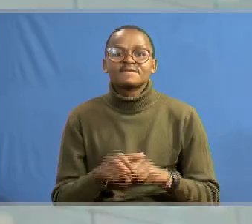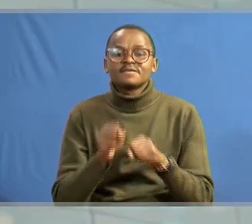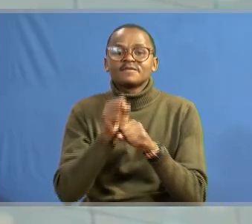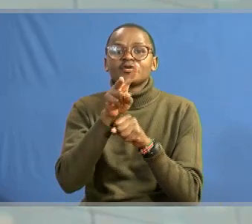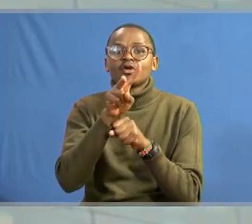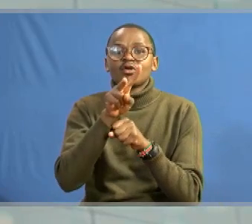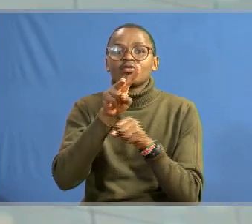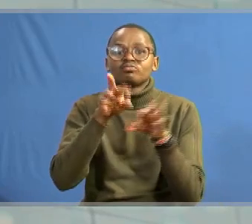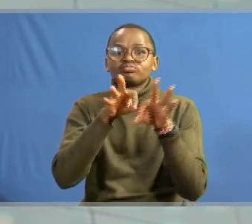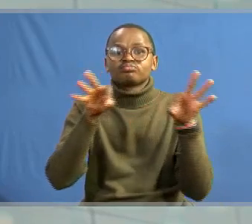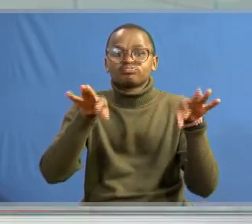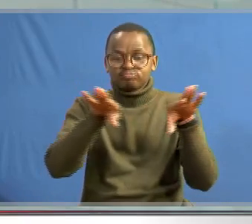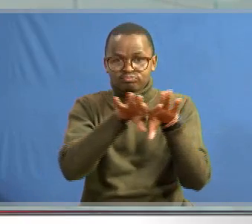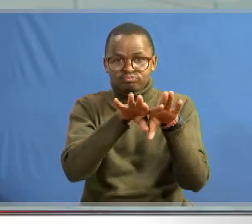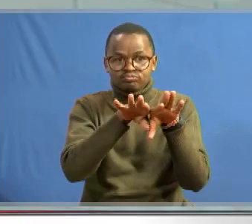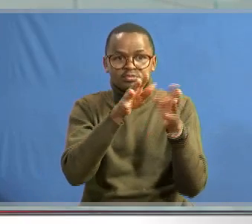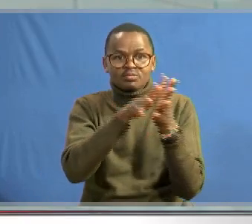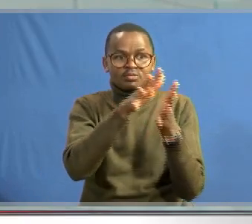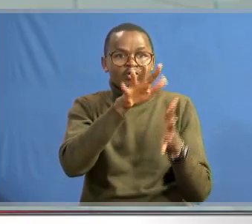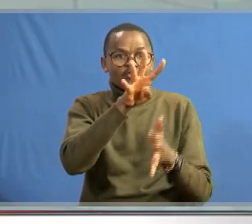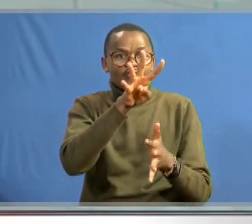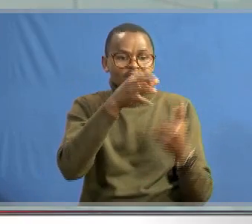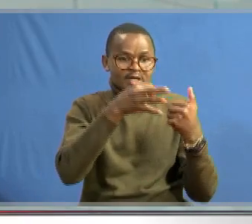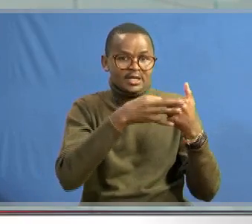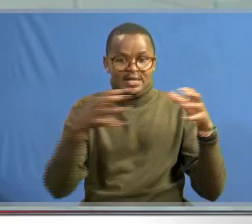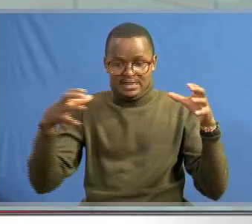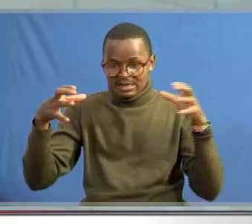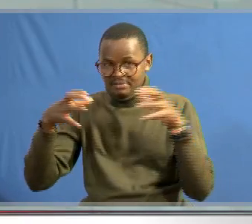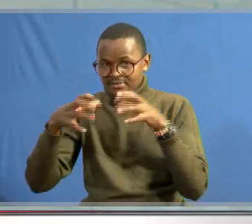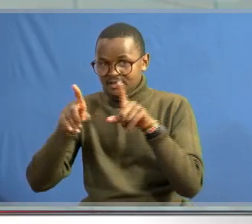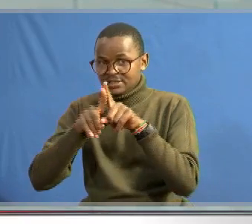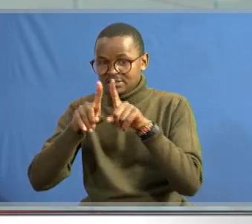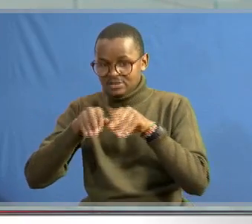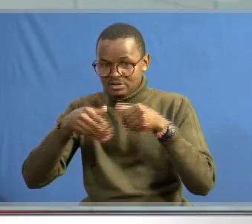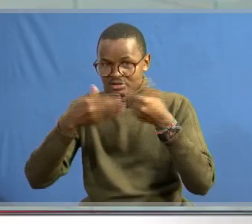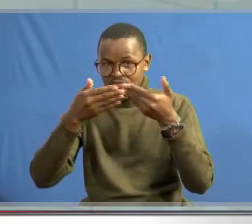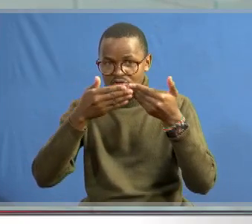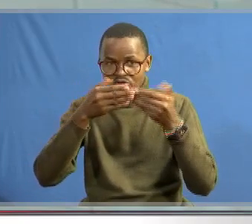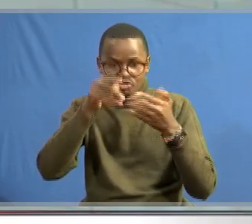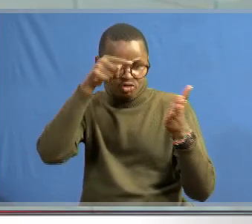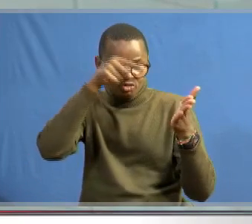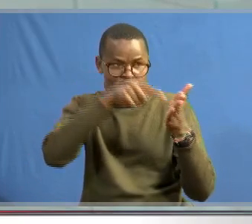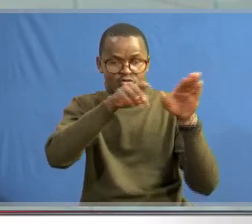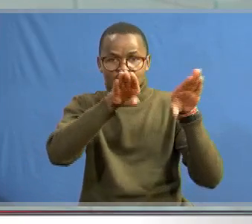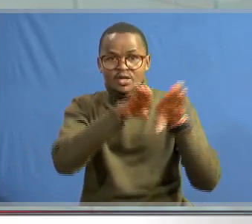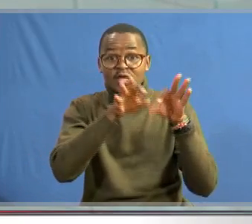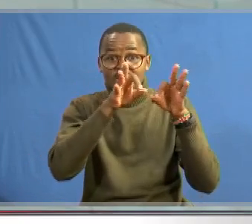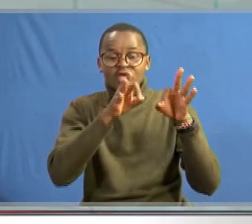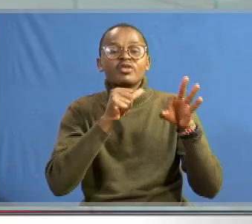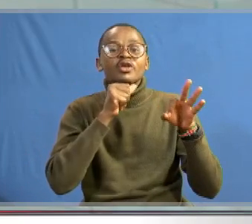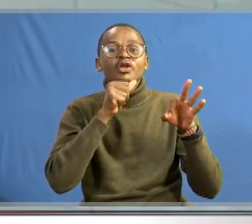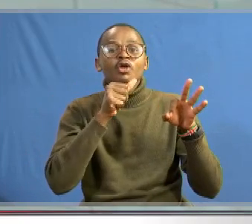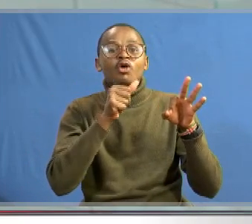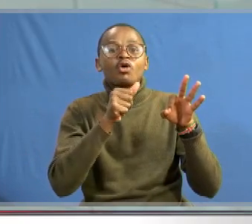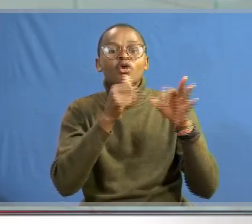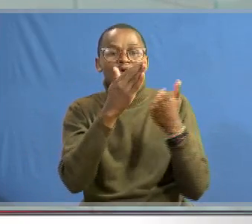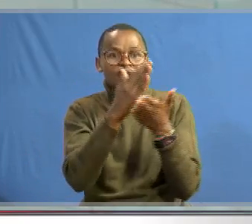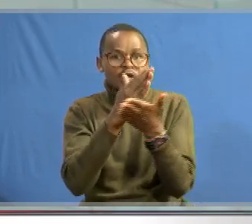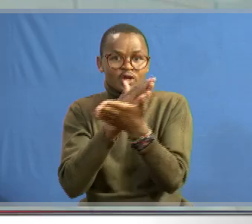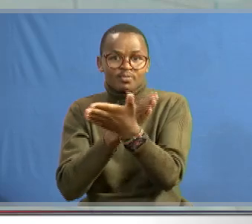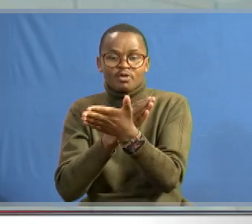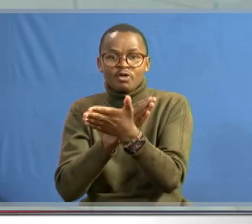12 firms have been closed down and more than 48 companies served with notice of closure if they don't improve their